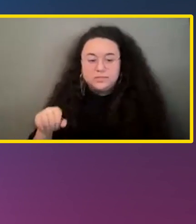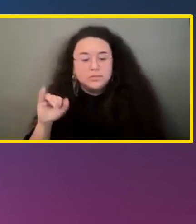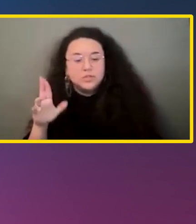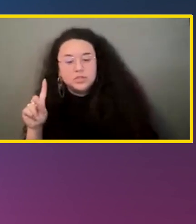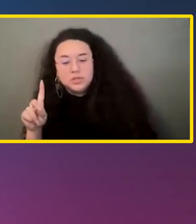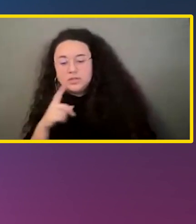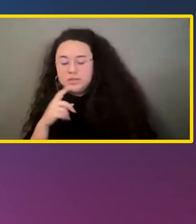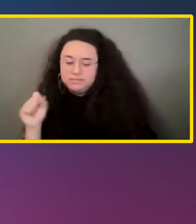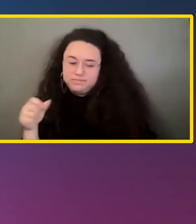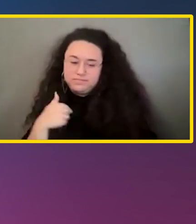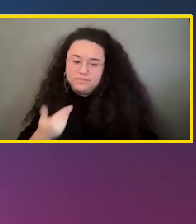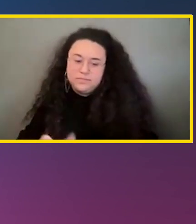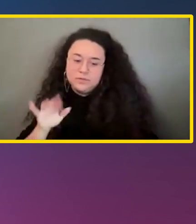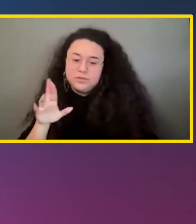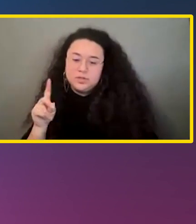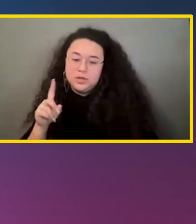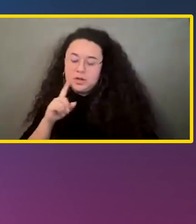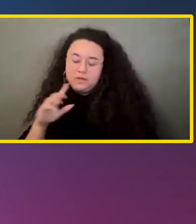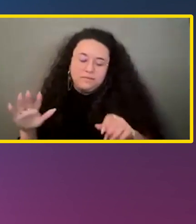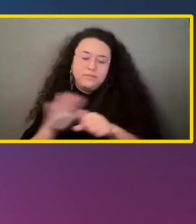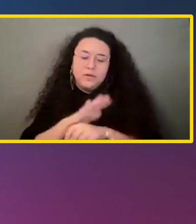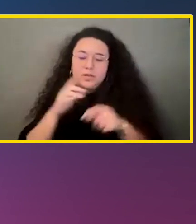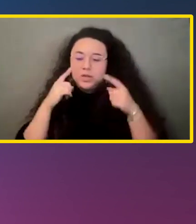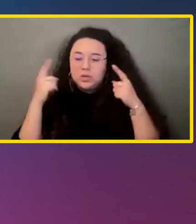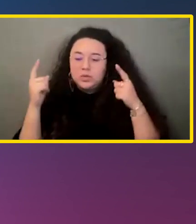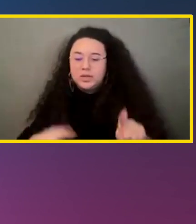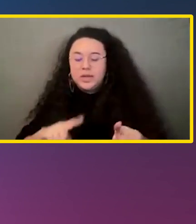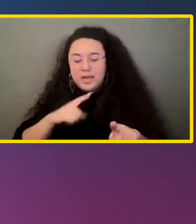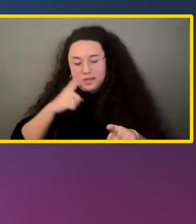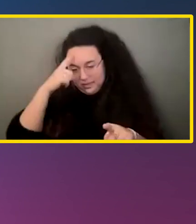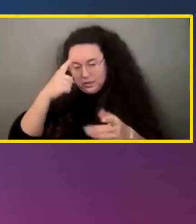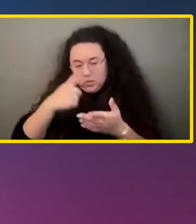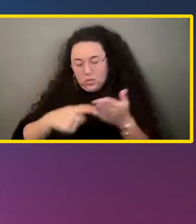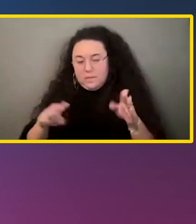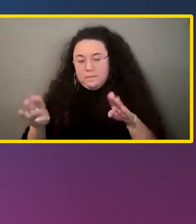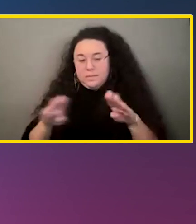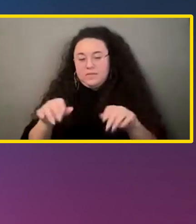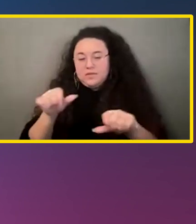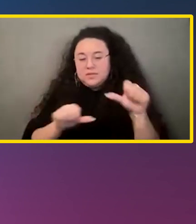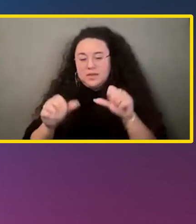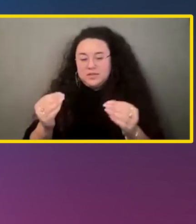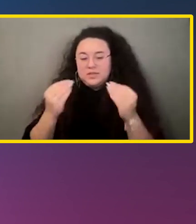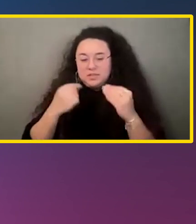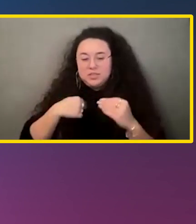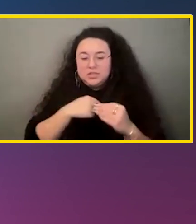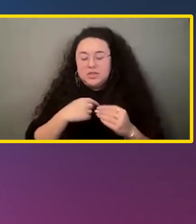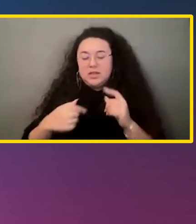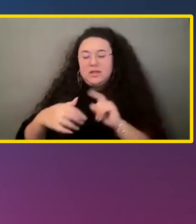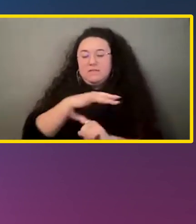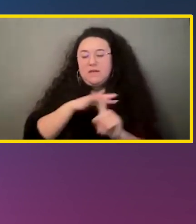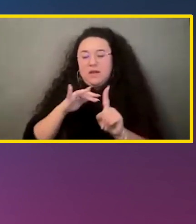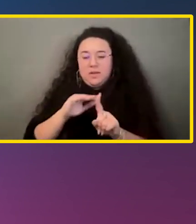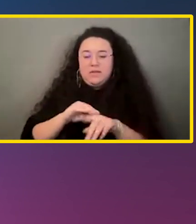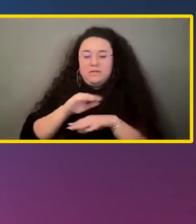Jared. I wholeheartedly agree, and I think that what behavior science teaches us is the environment shapes your